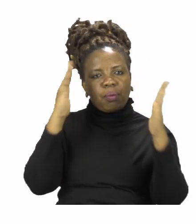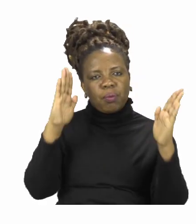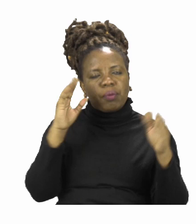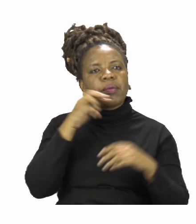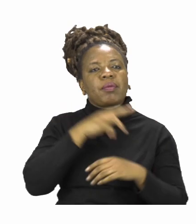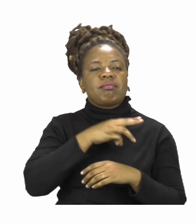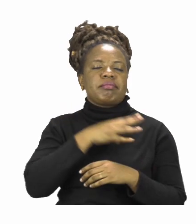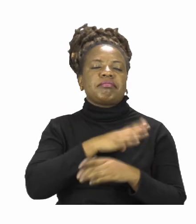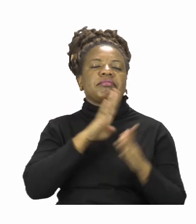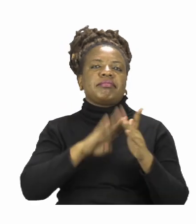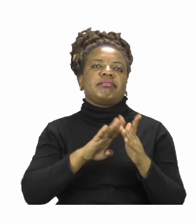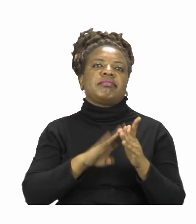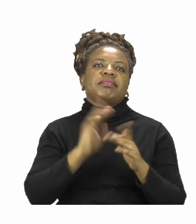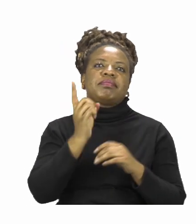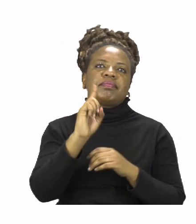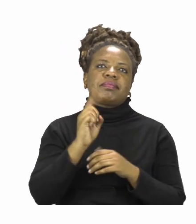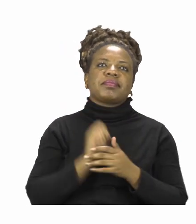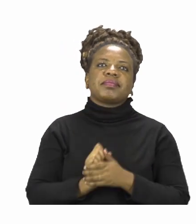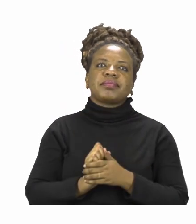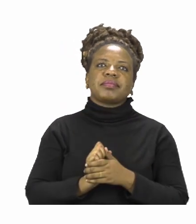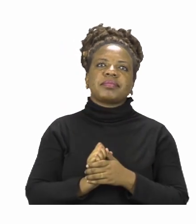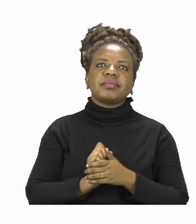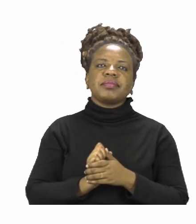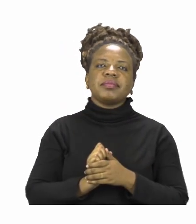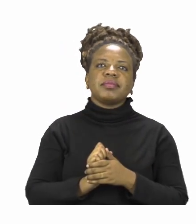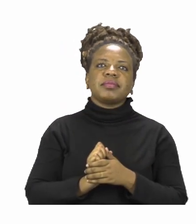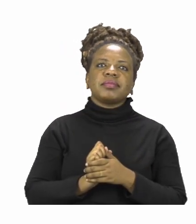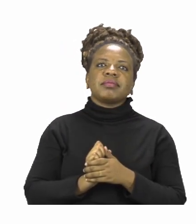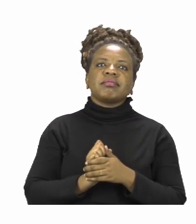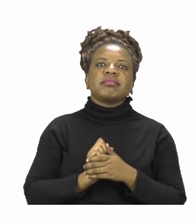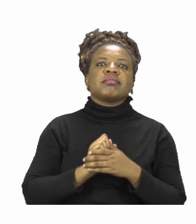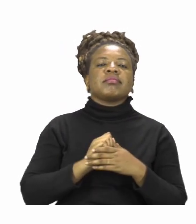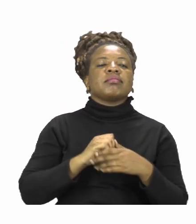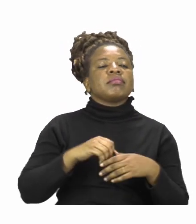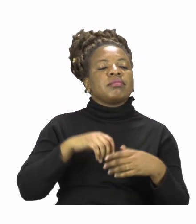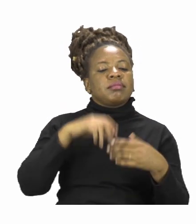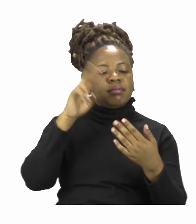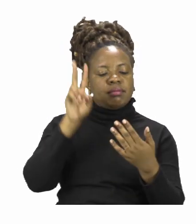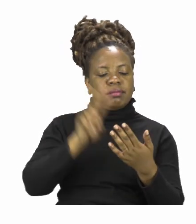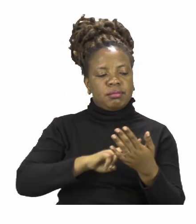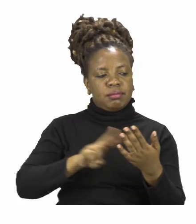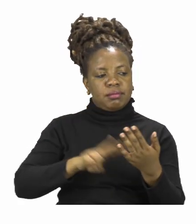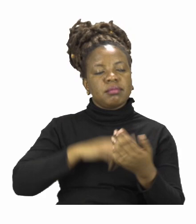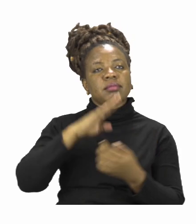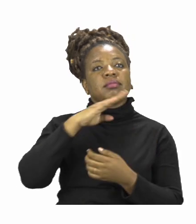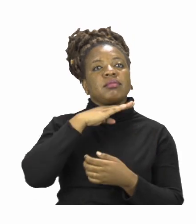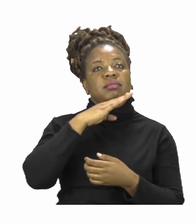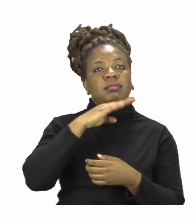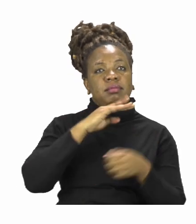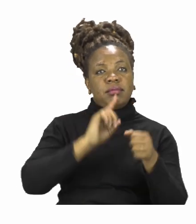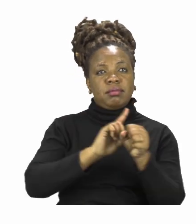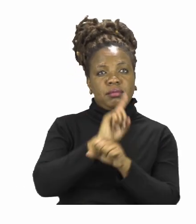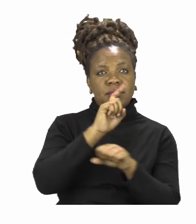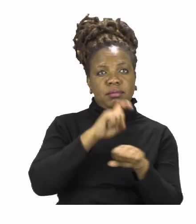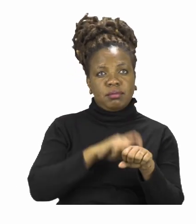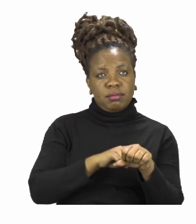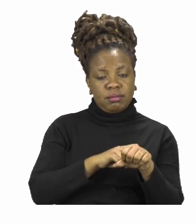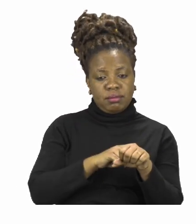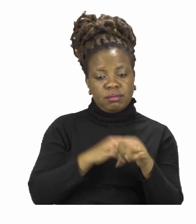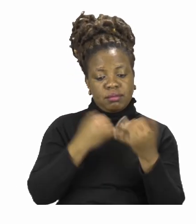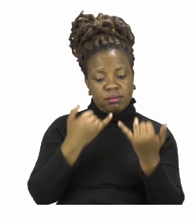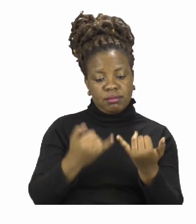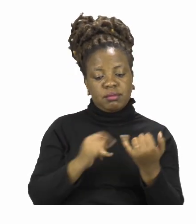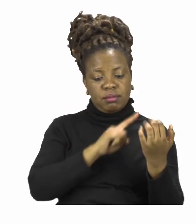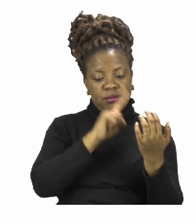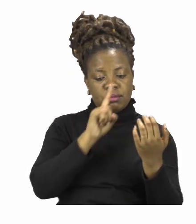about. So, now that we have read this story a first time, let's take a look at the questions